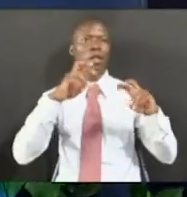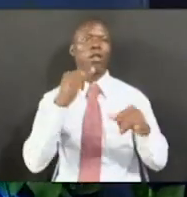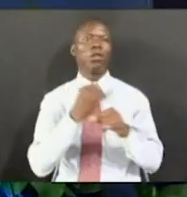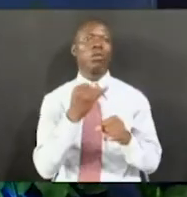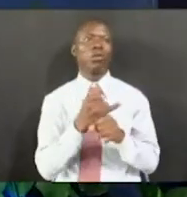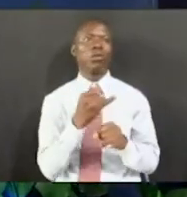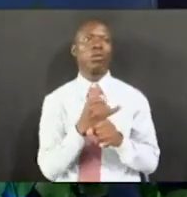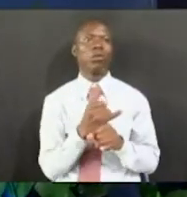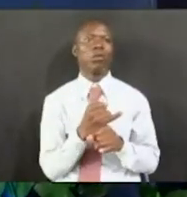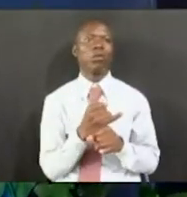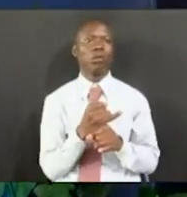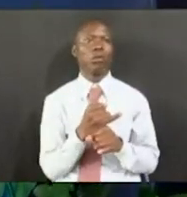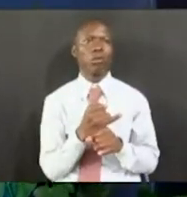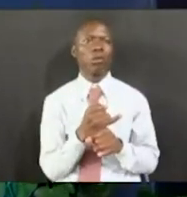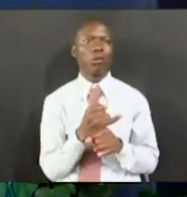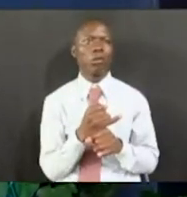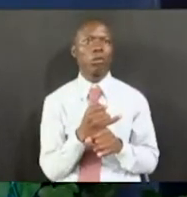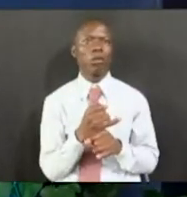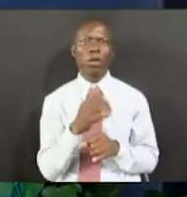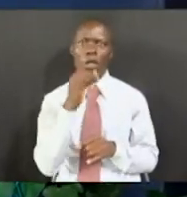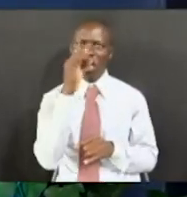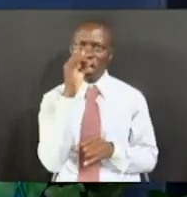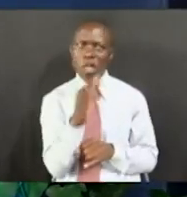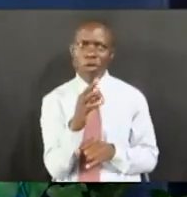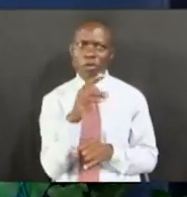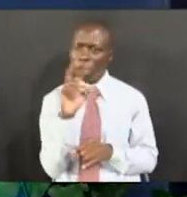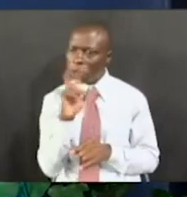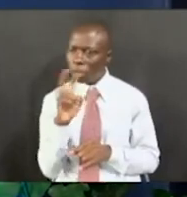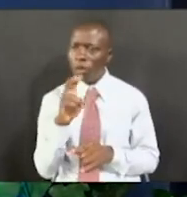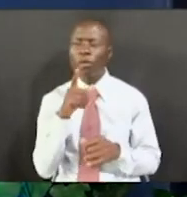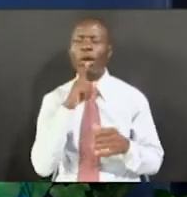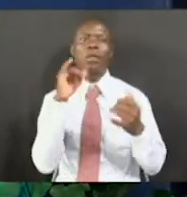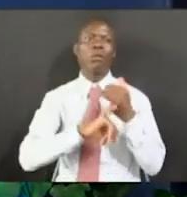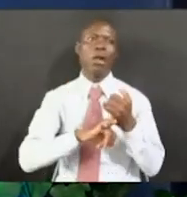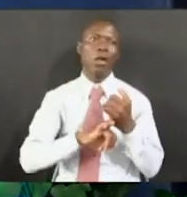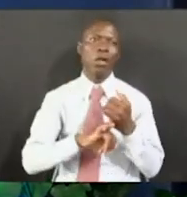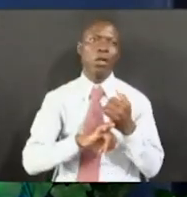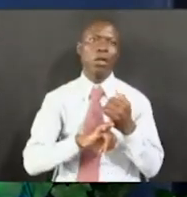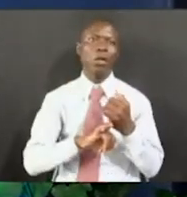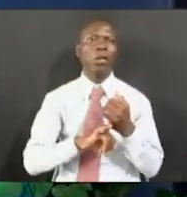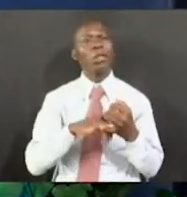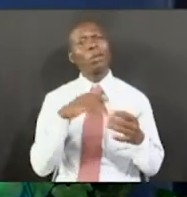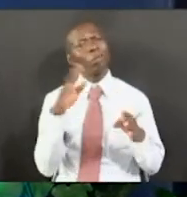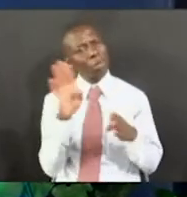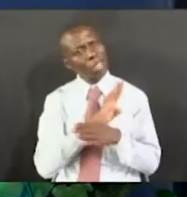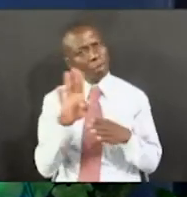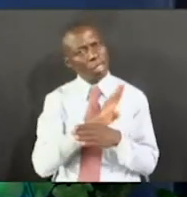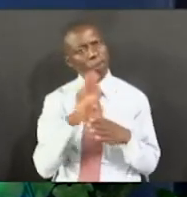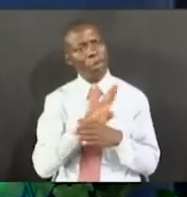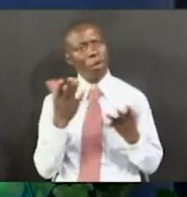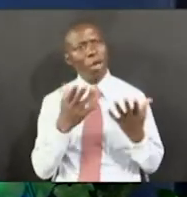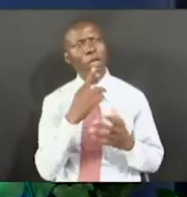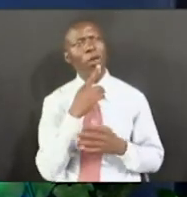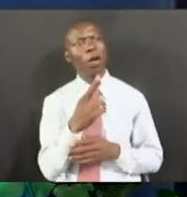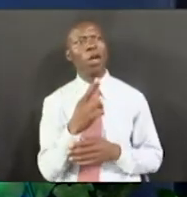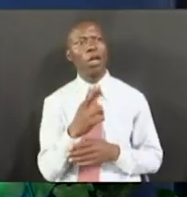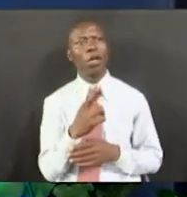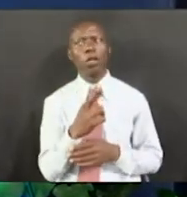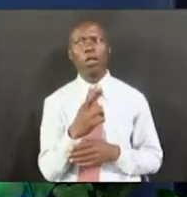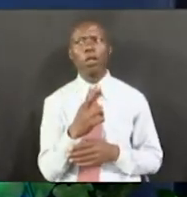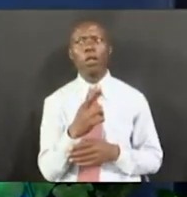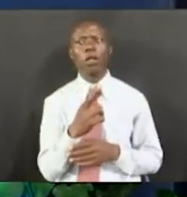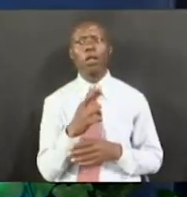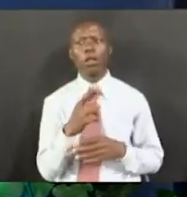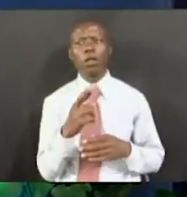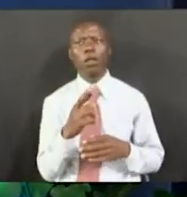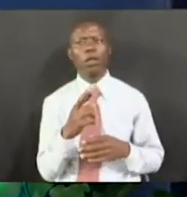That is it. If you're looking for a husband, be busy where you are. How do you become busy